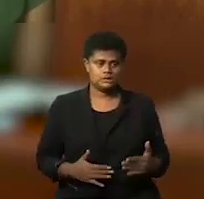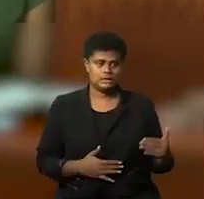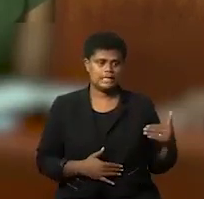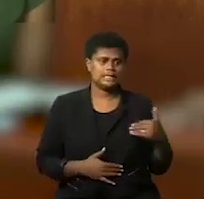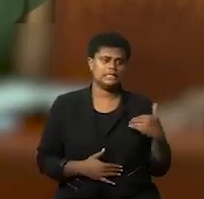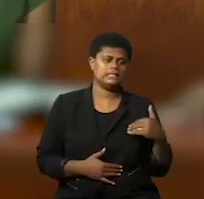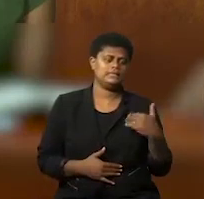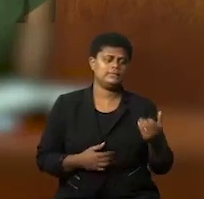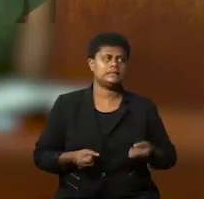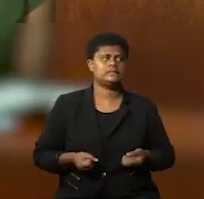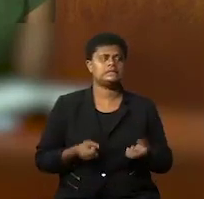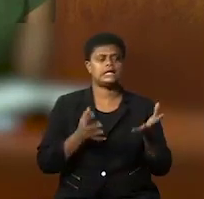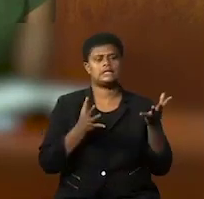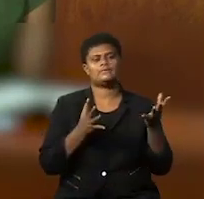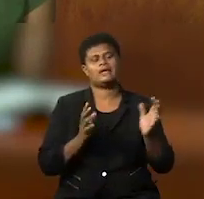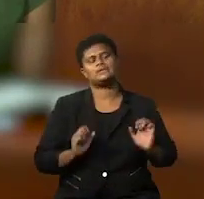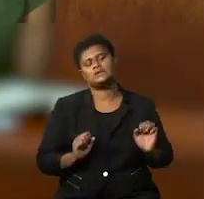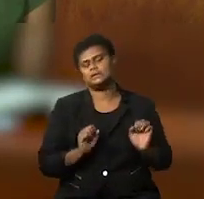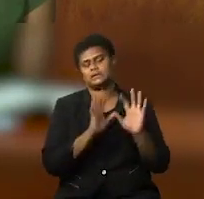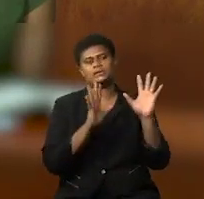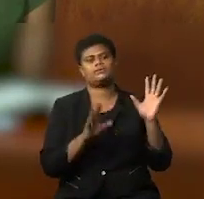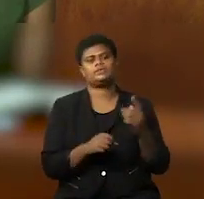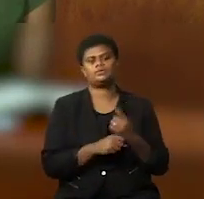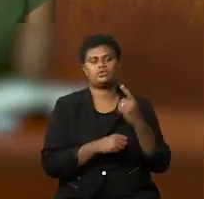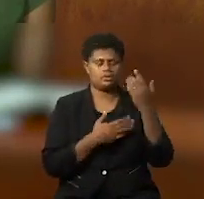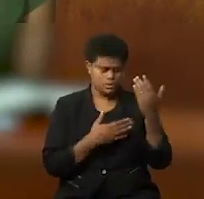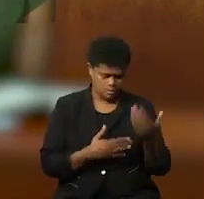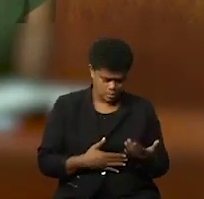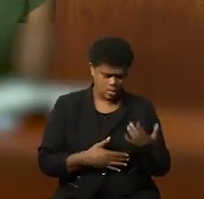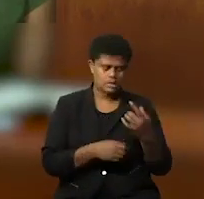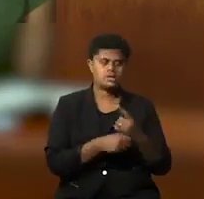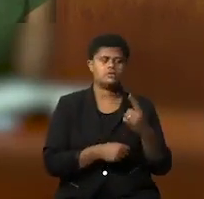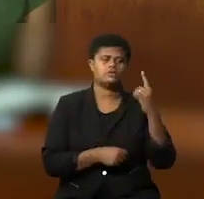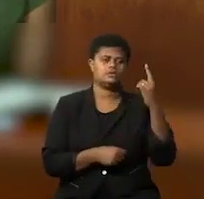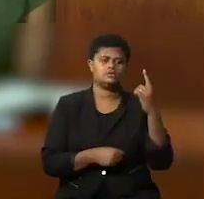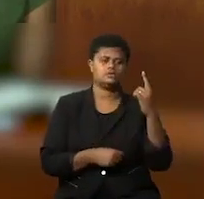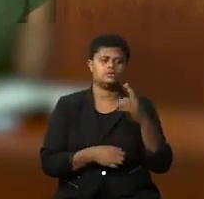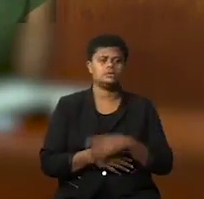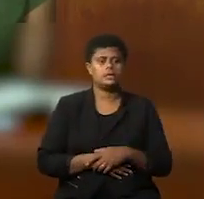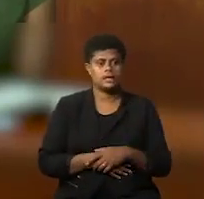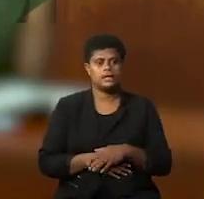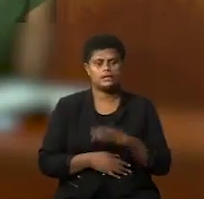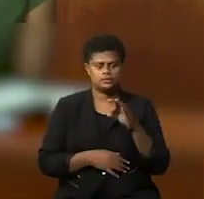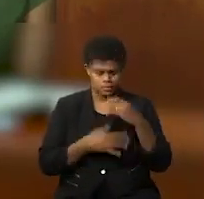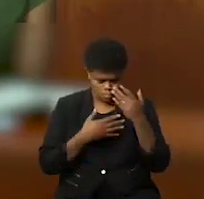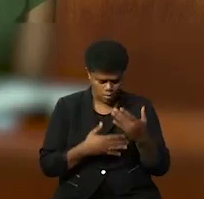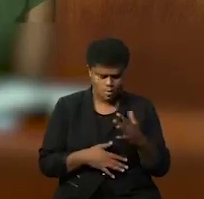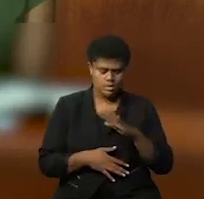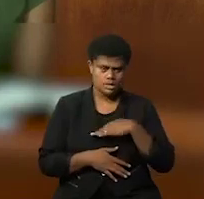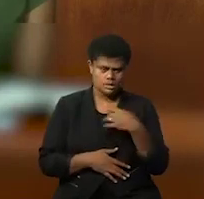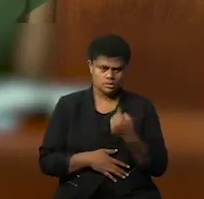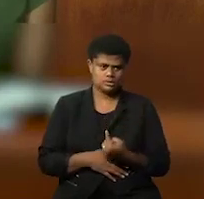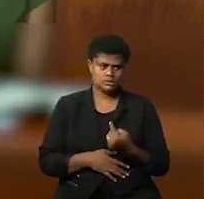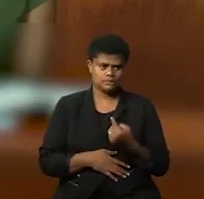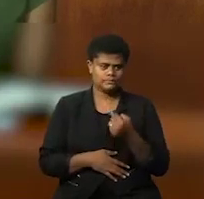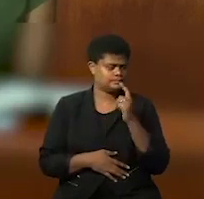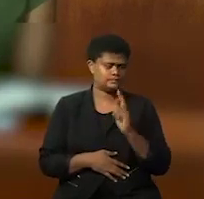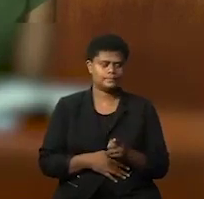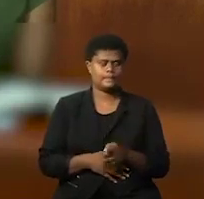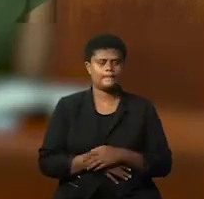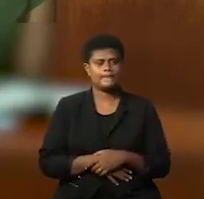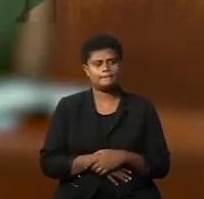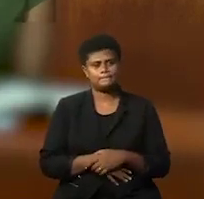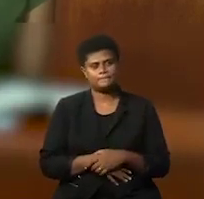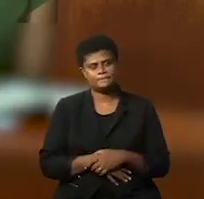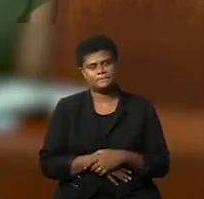In everything that you do, it has to honor God rather than self. Amen. Because the movement of the world today is just focusing